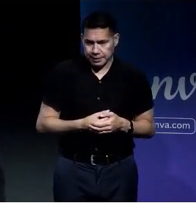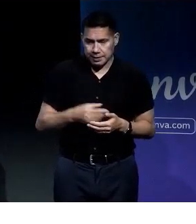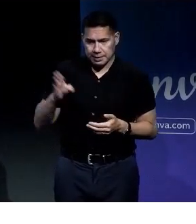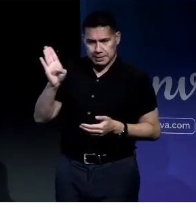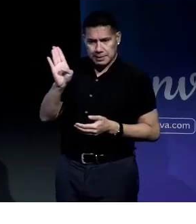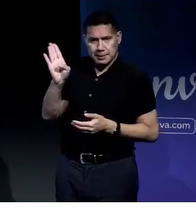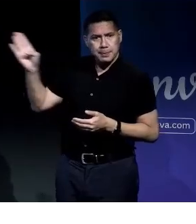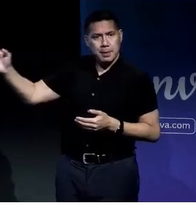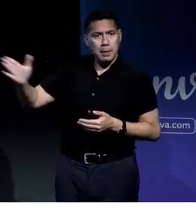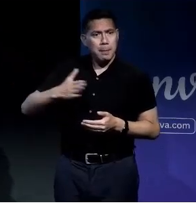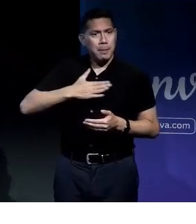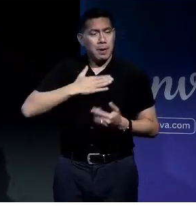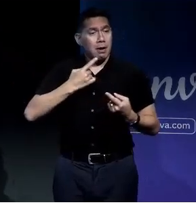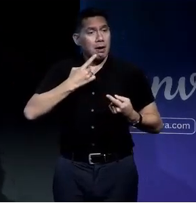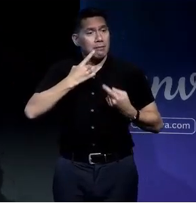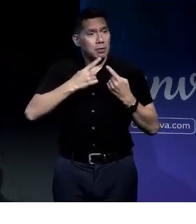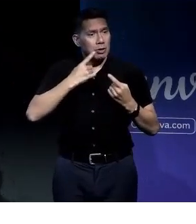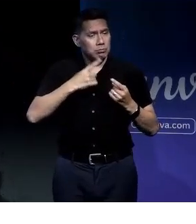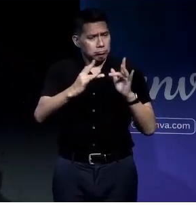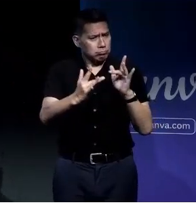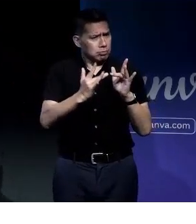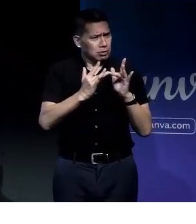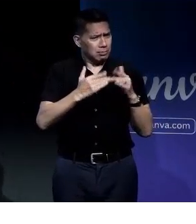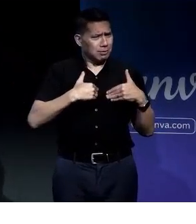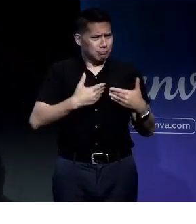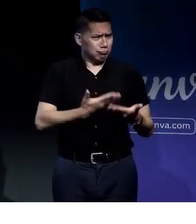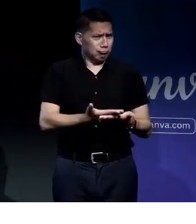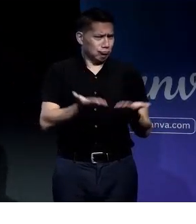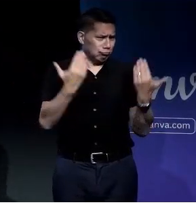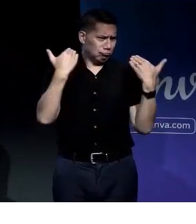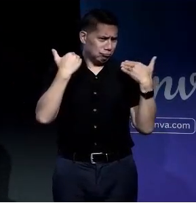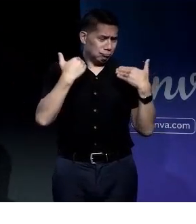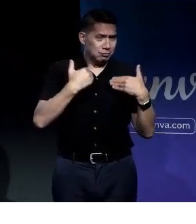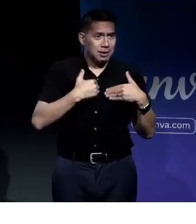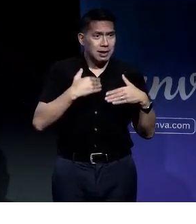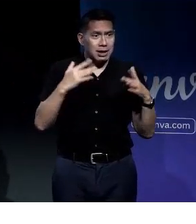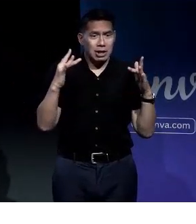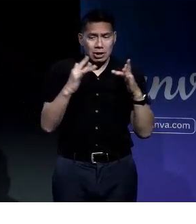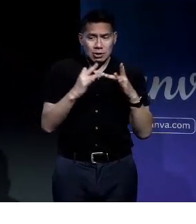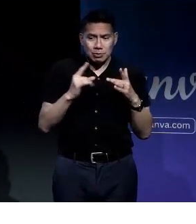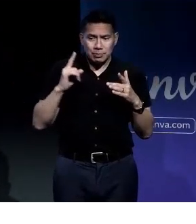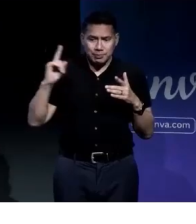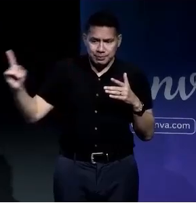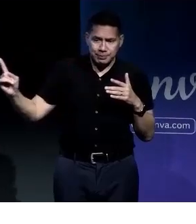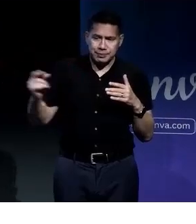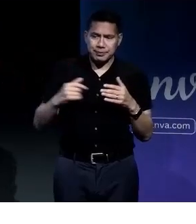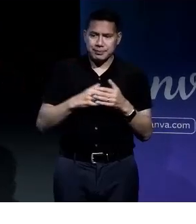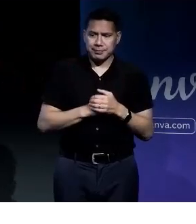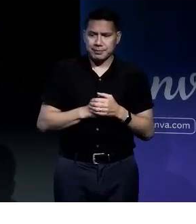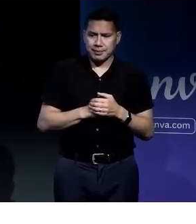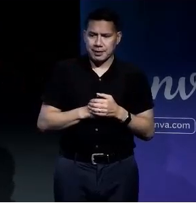Here's my information. Feel free to reach out to me. You can reach out to me at my Navy Federal email,